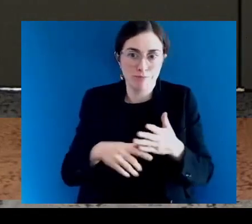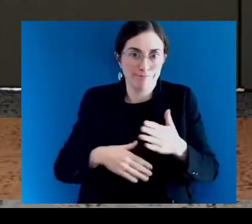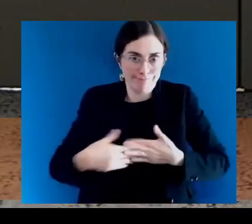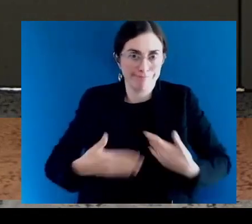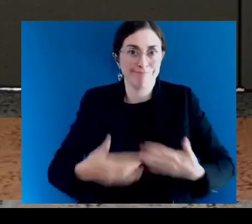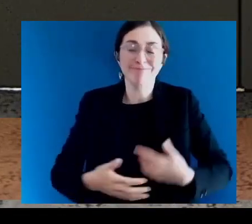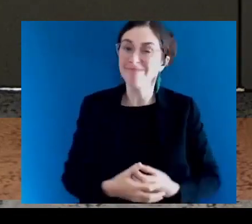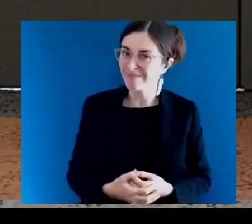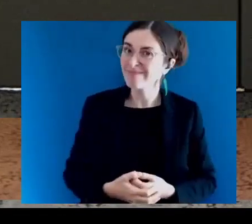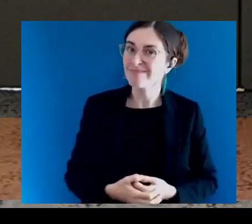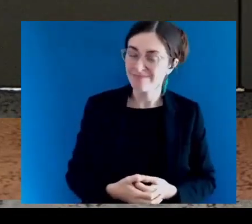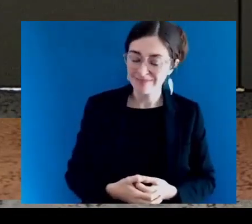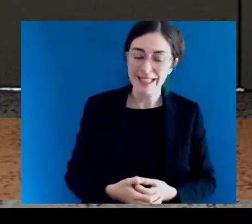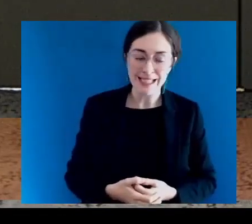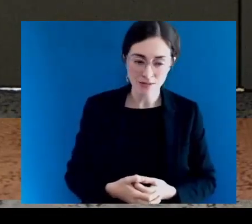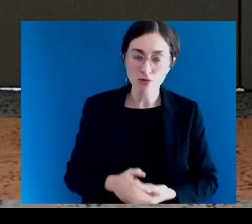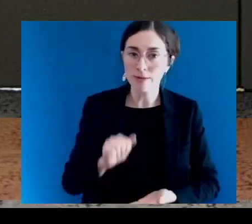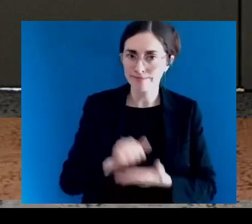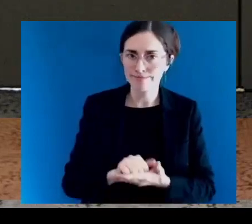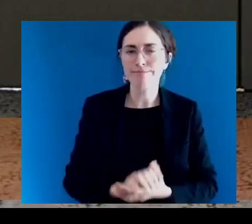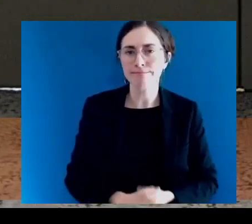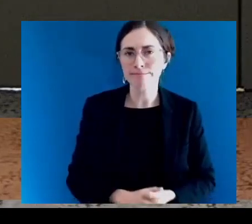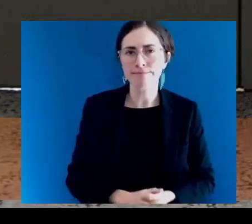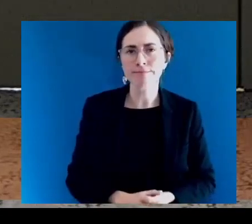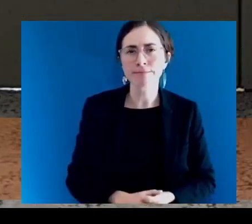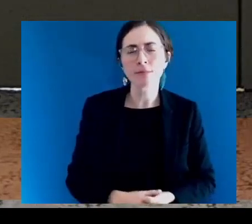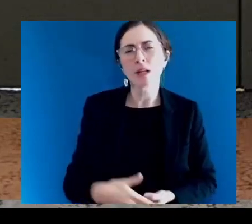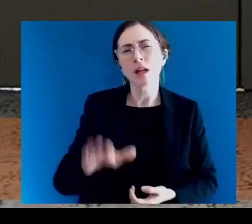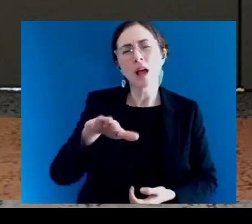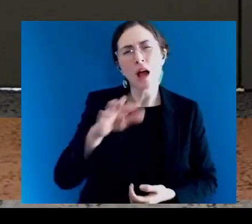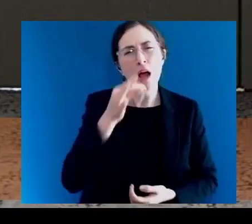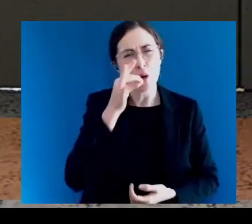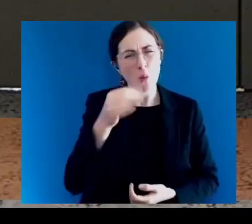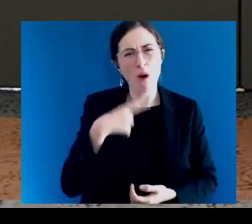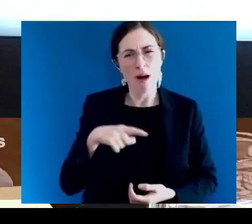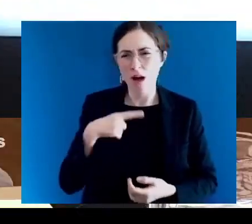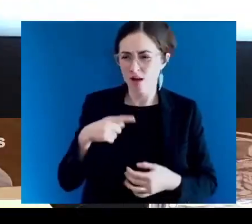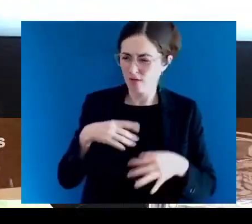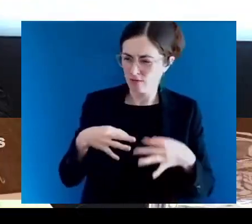Can you explain to me, Minister, what has caused the lag?